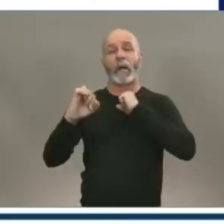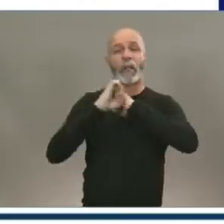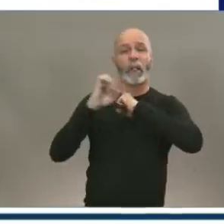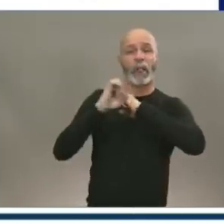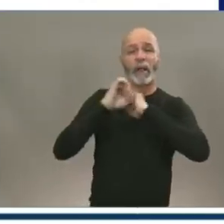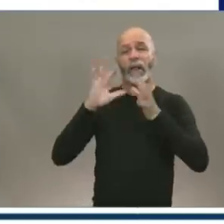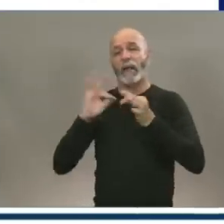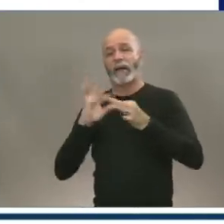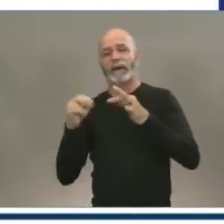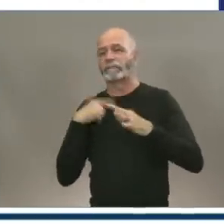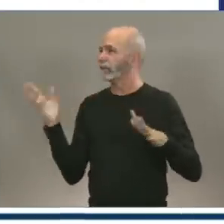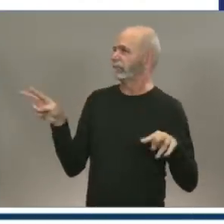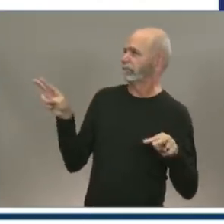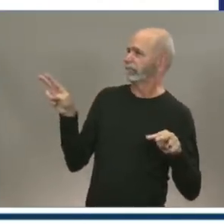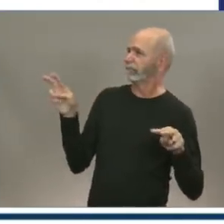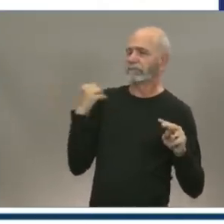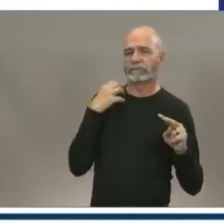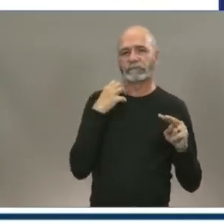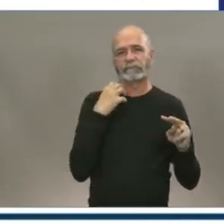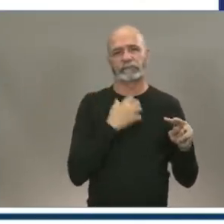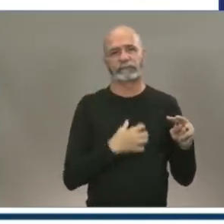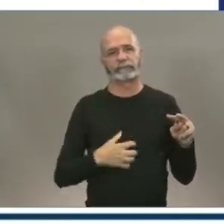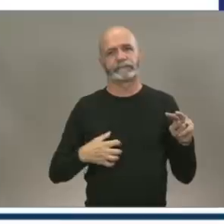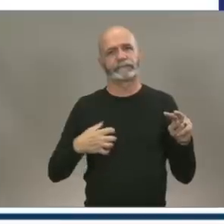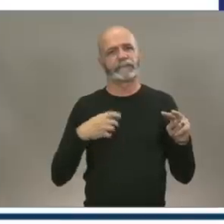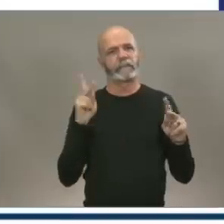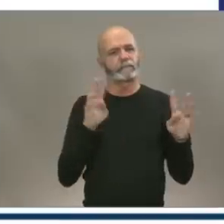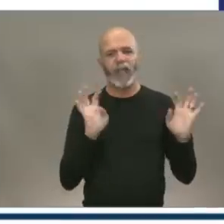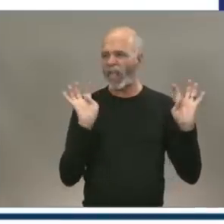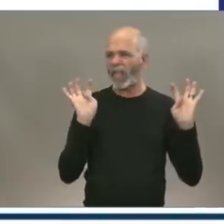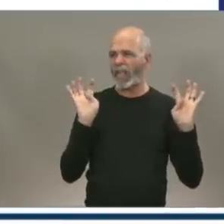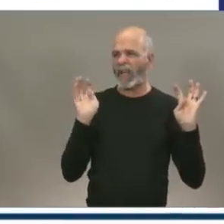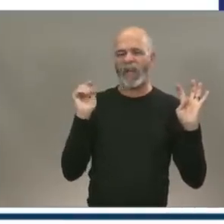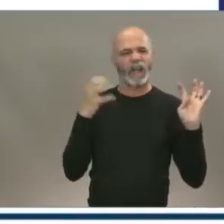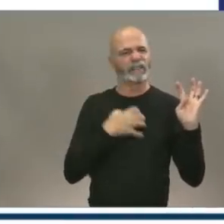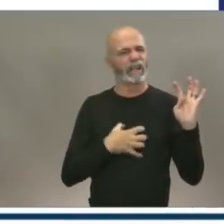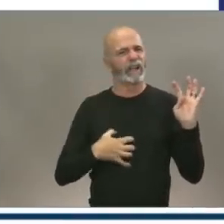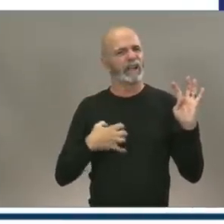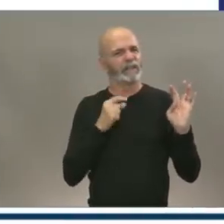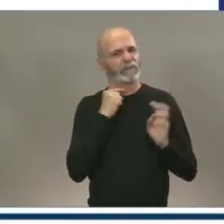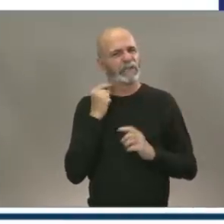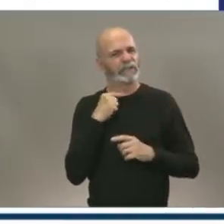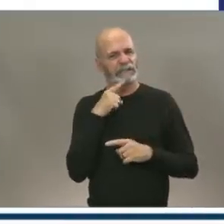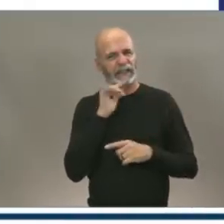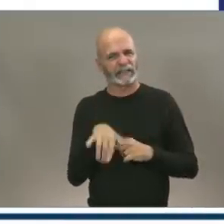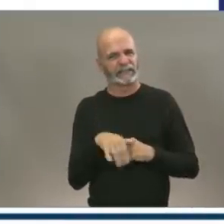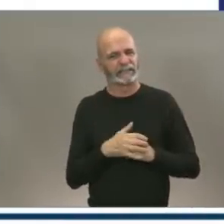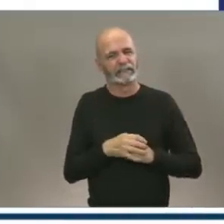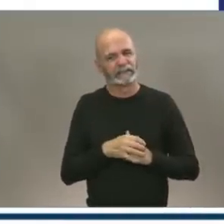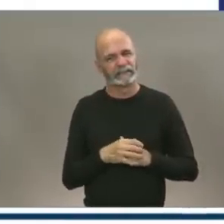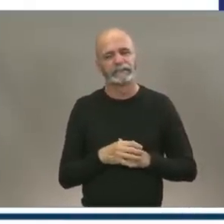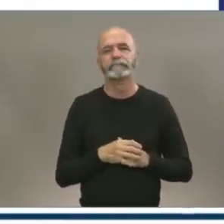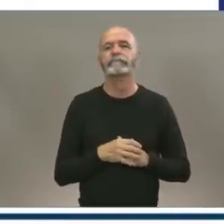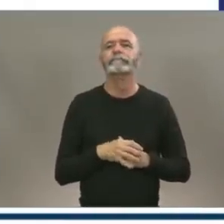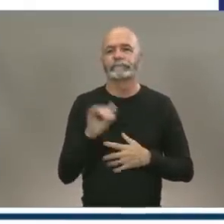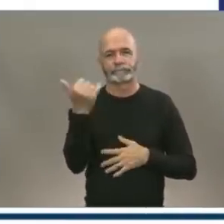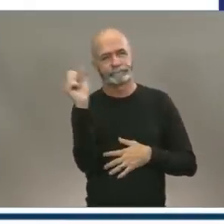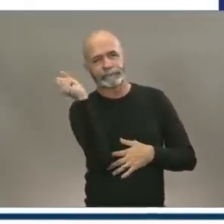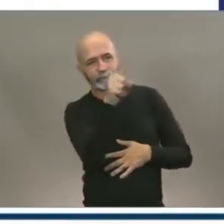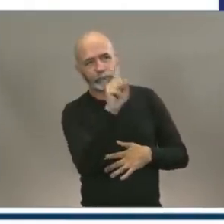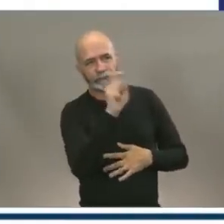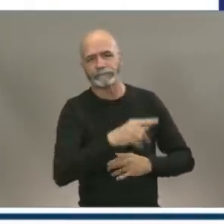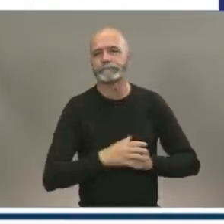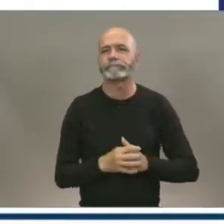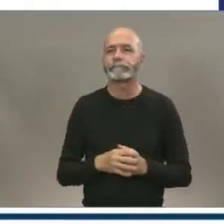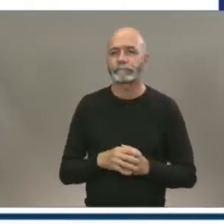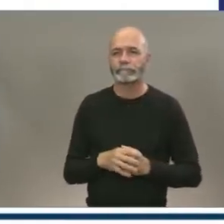disgusting. Preston, do you have a follow-up? Yeah, I'm just curious whether you have personally been able to reach